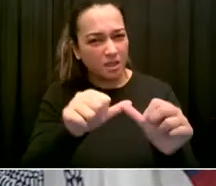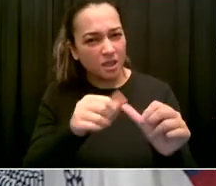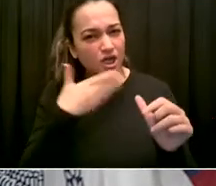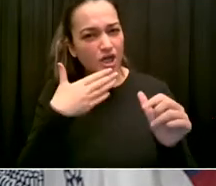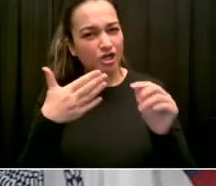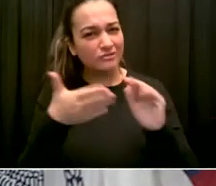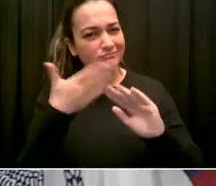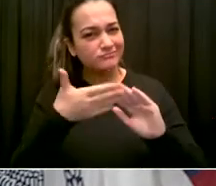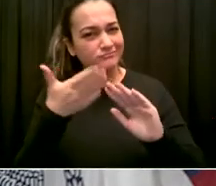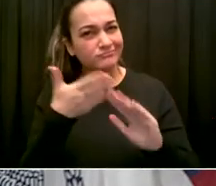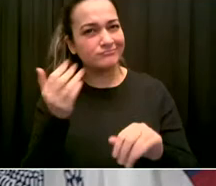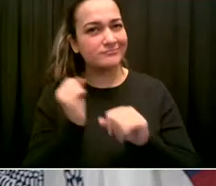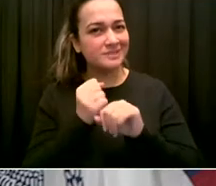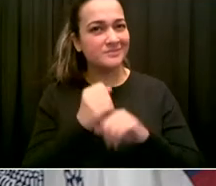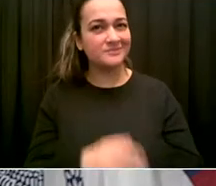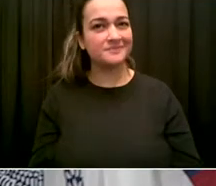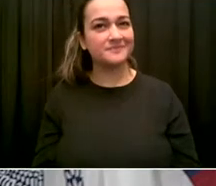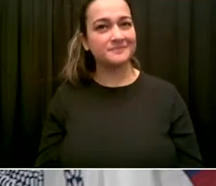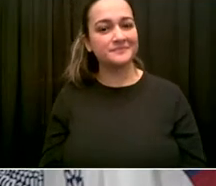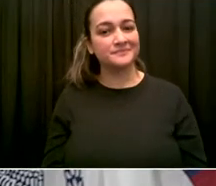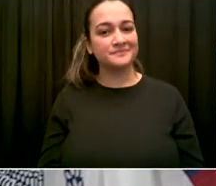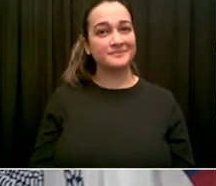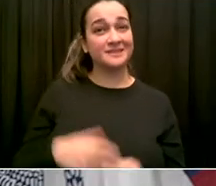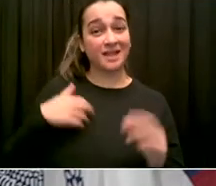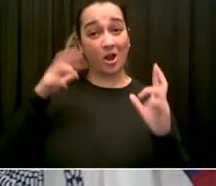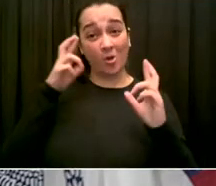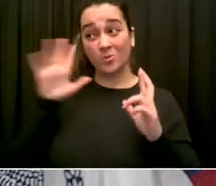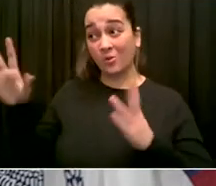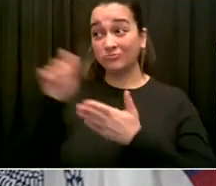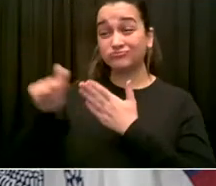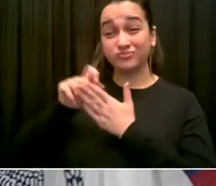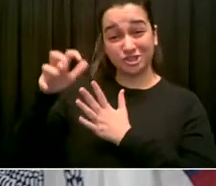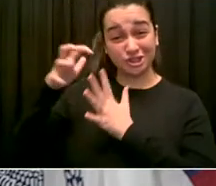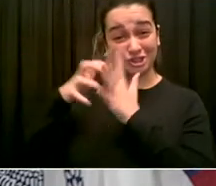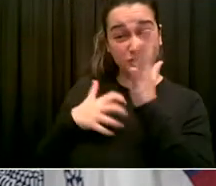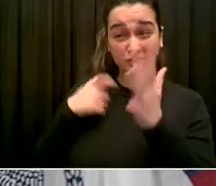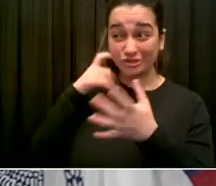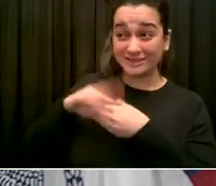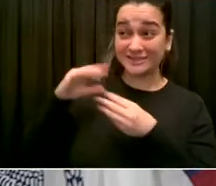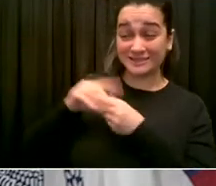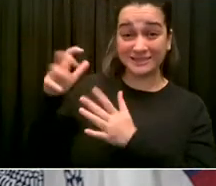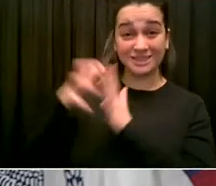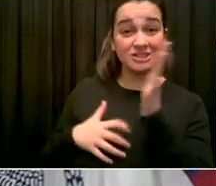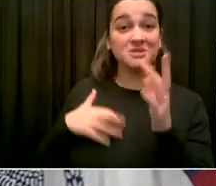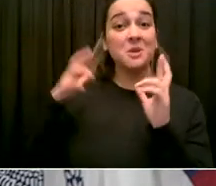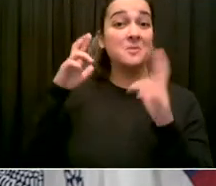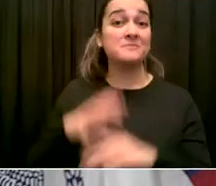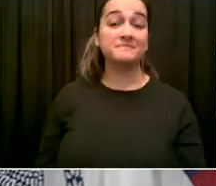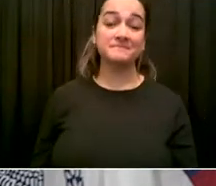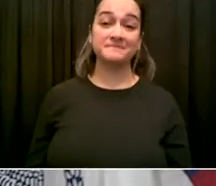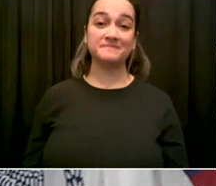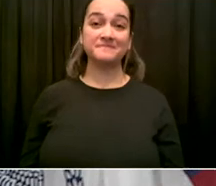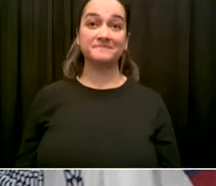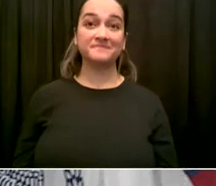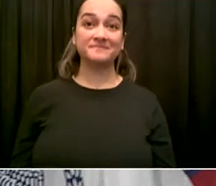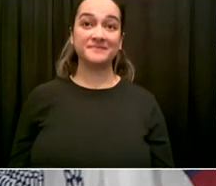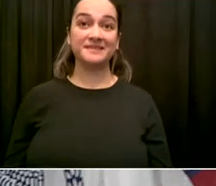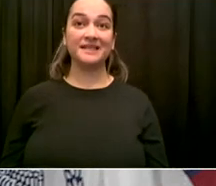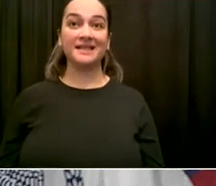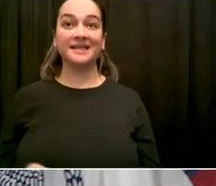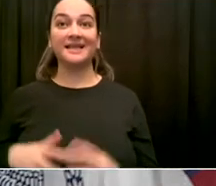I have to say, I hope a sports writer is listening, because there are so many holes in that answer. But I do have a serious question today, because I don't